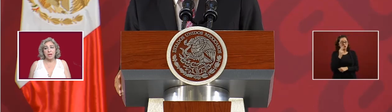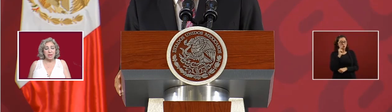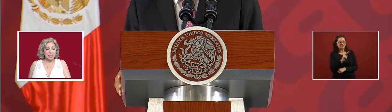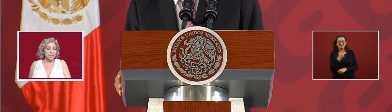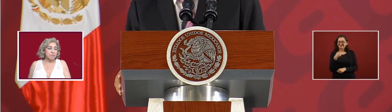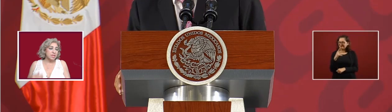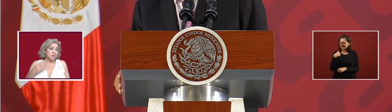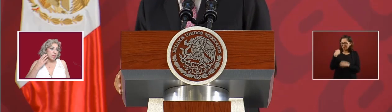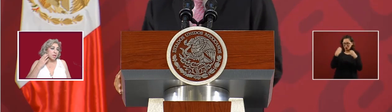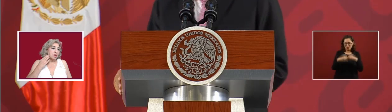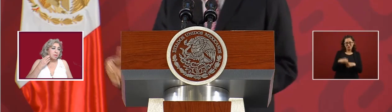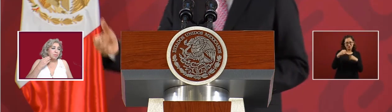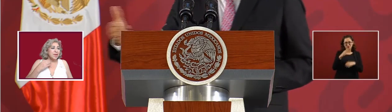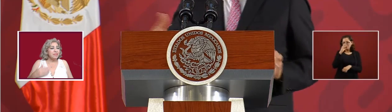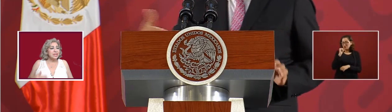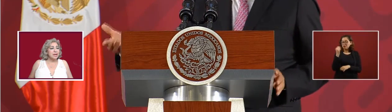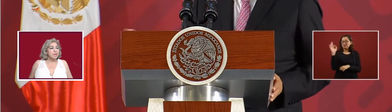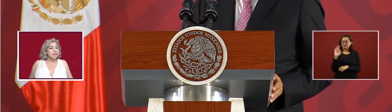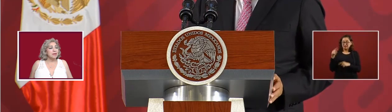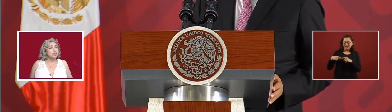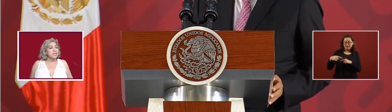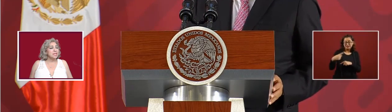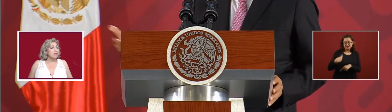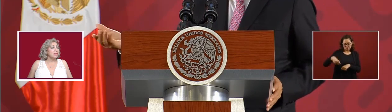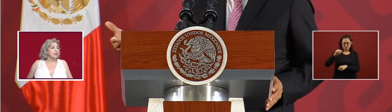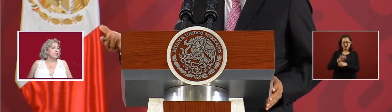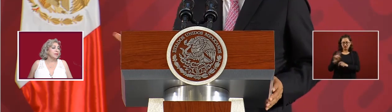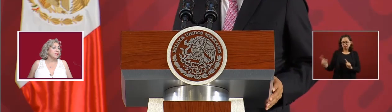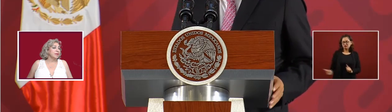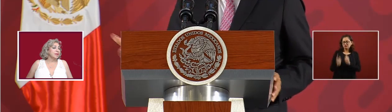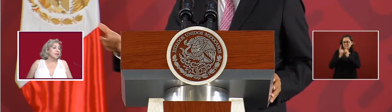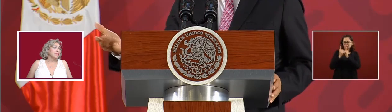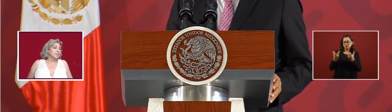I might see him this week but every time we talk